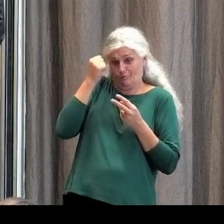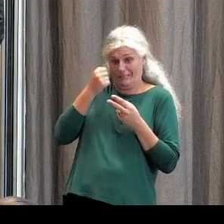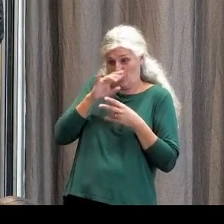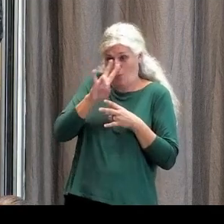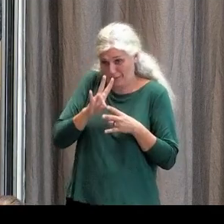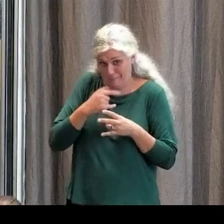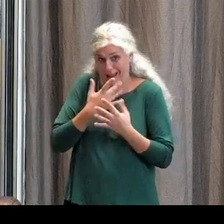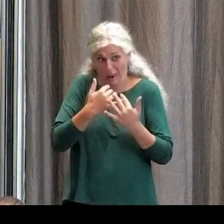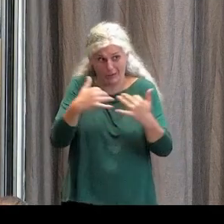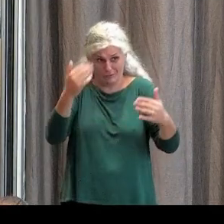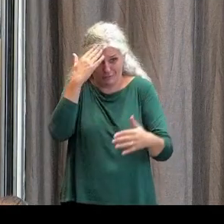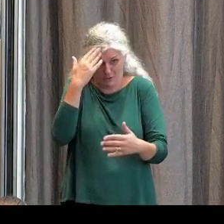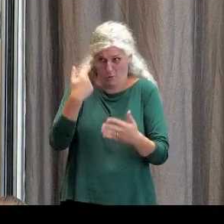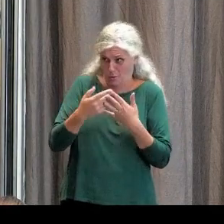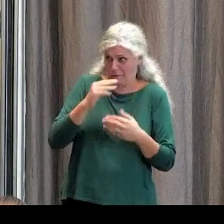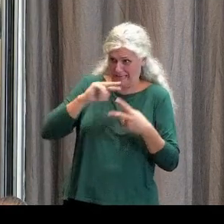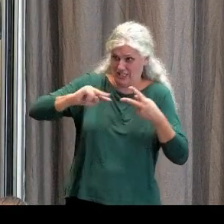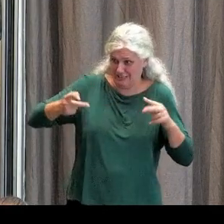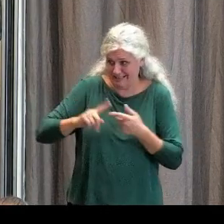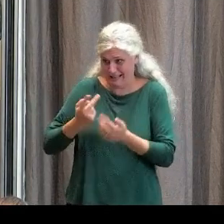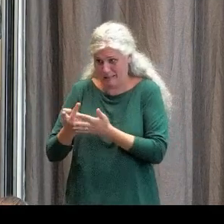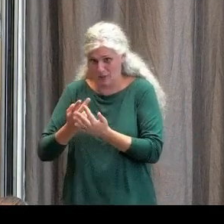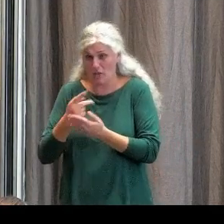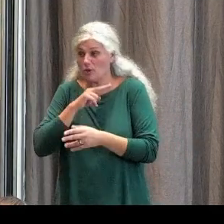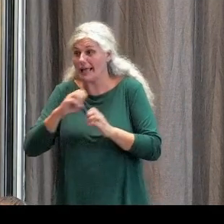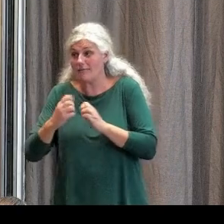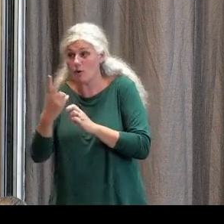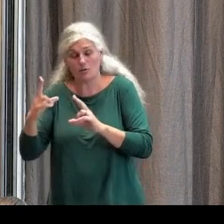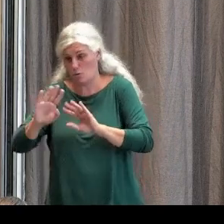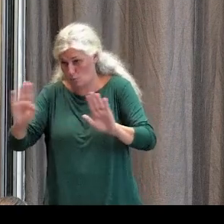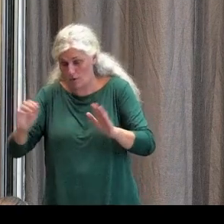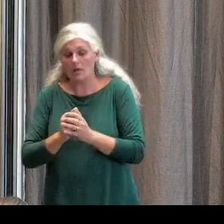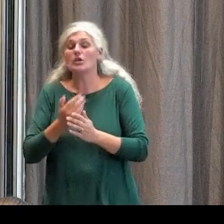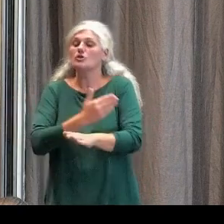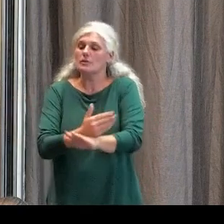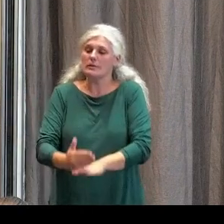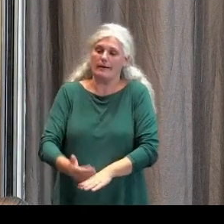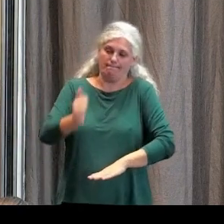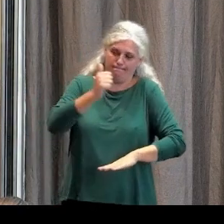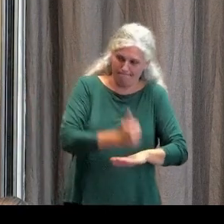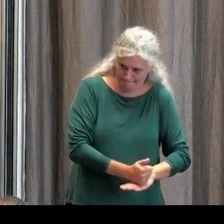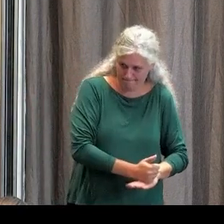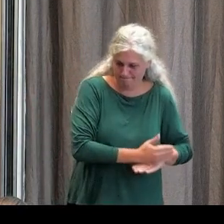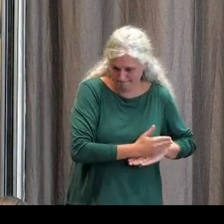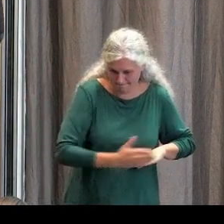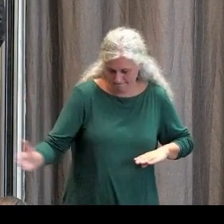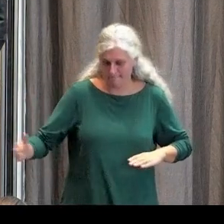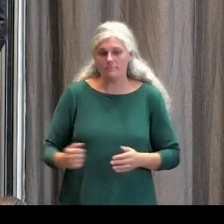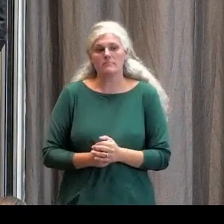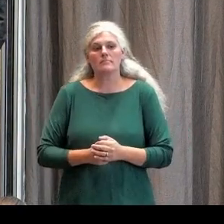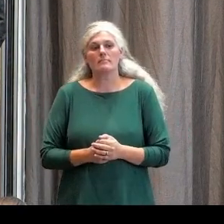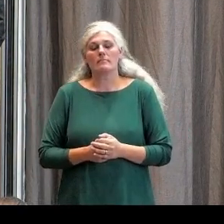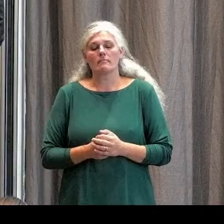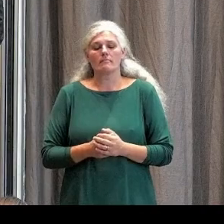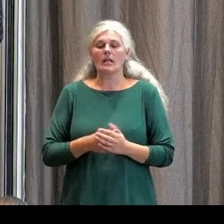will know a lot about genes and epilepsy, but not everyone. So let's start with the basics. Inside